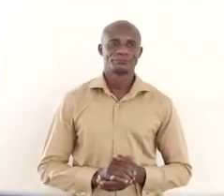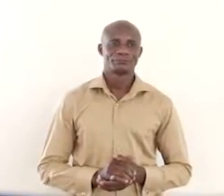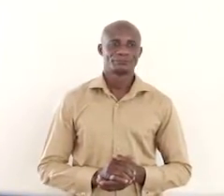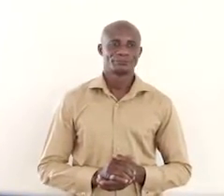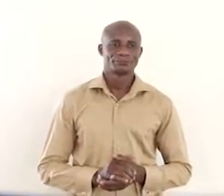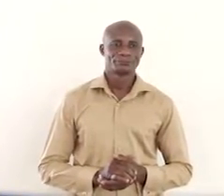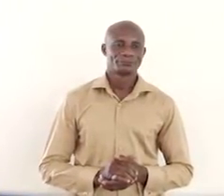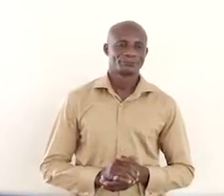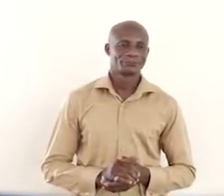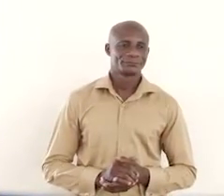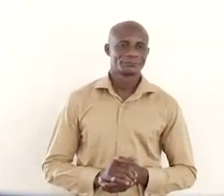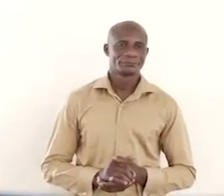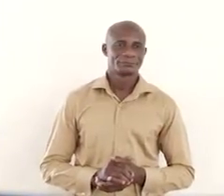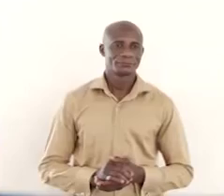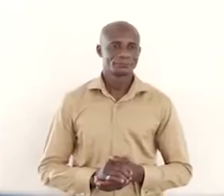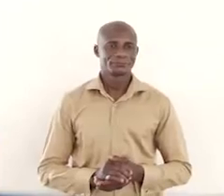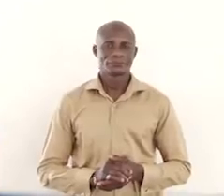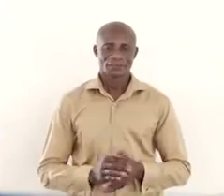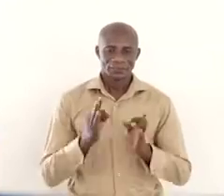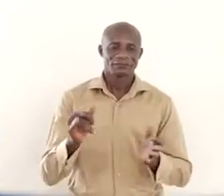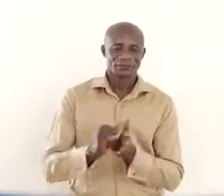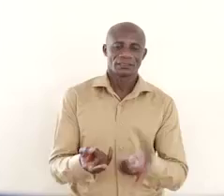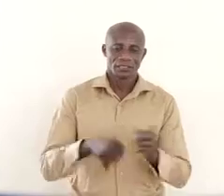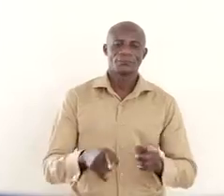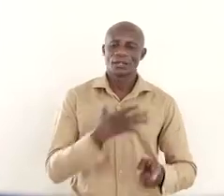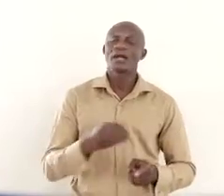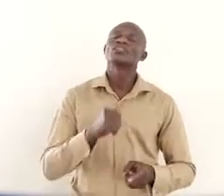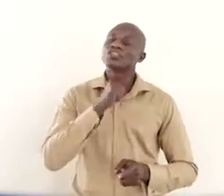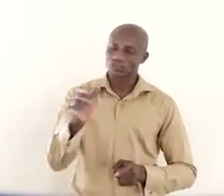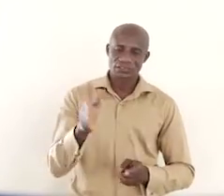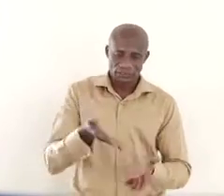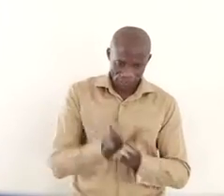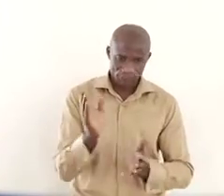Anyhow, mess him up. Now, if that happened and nothing